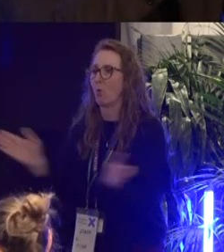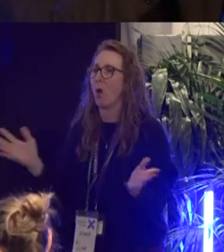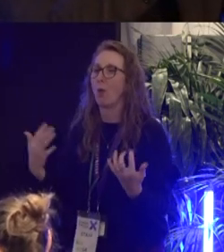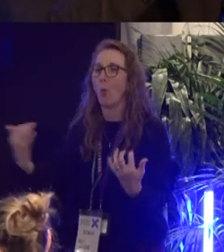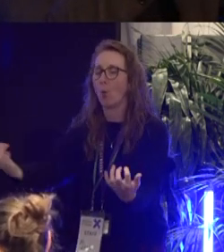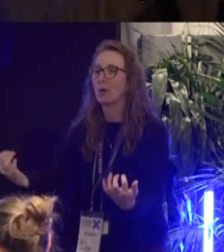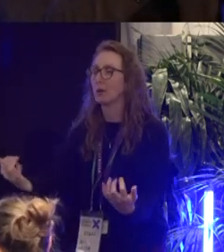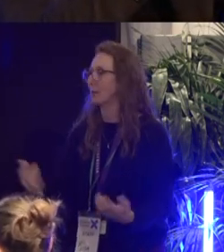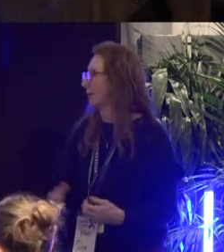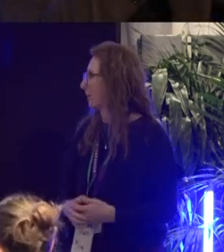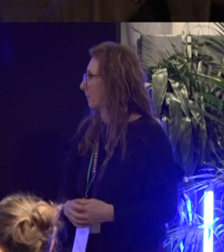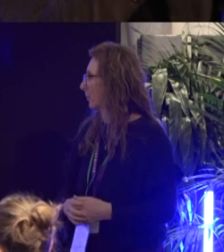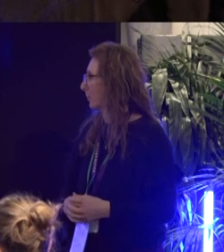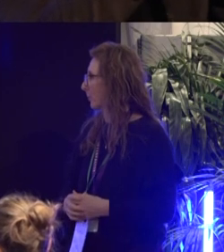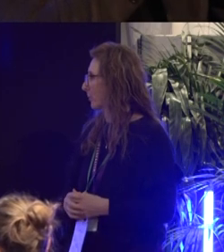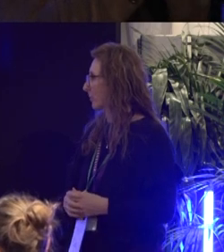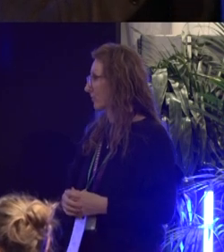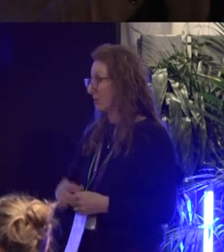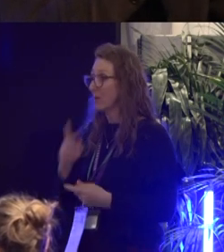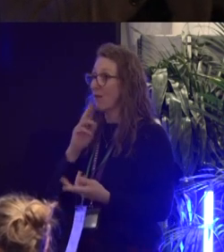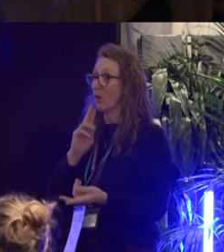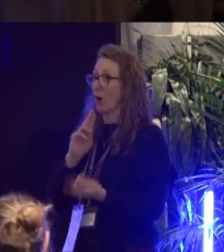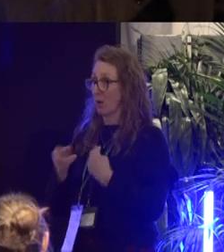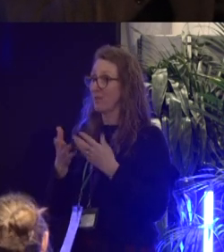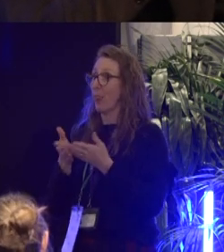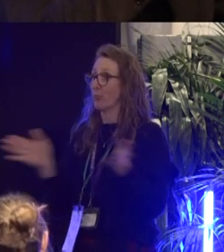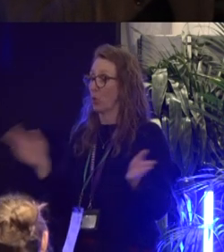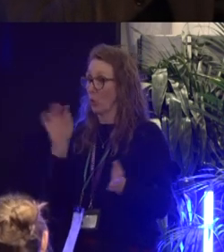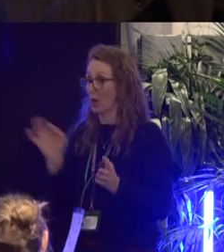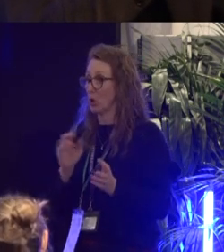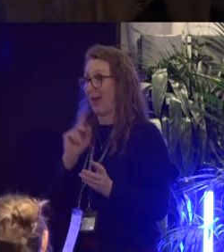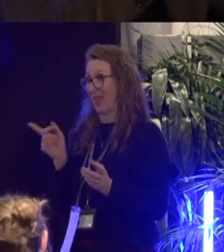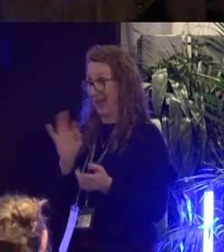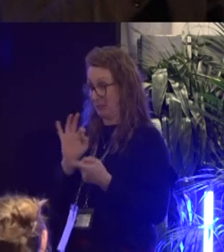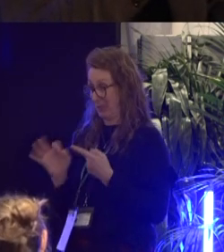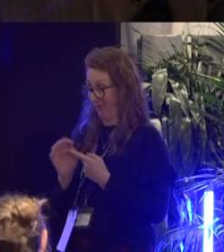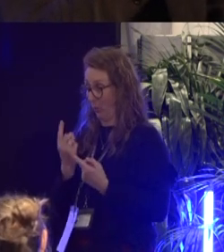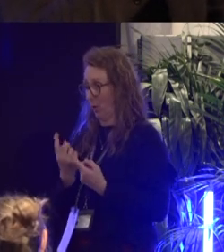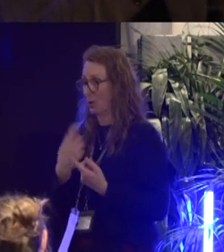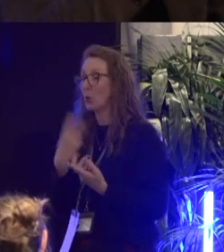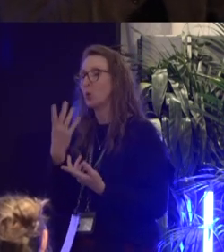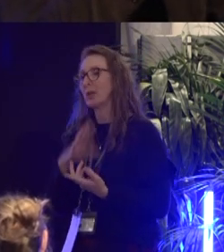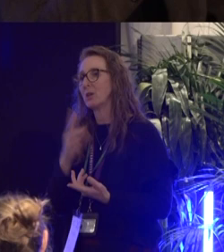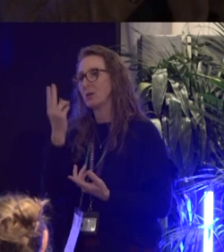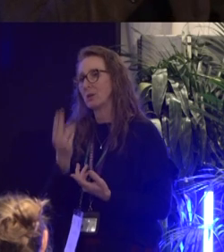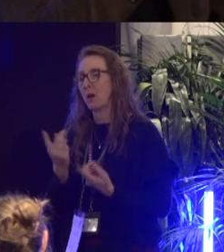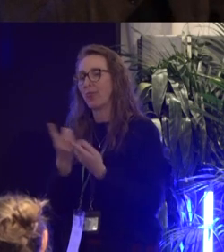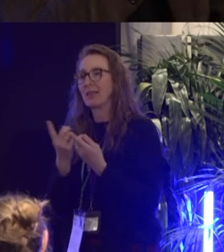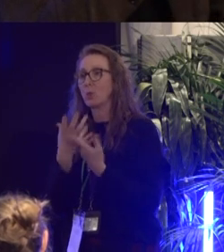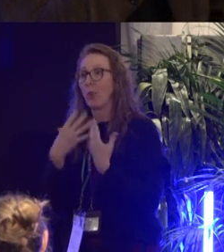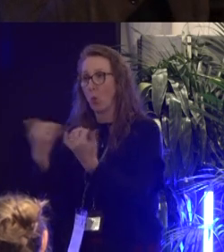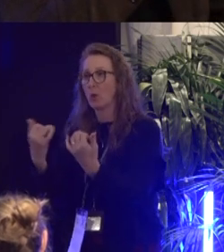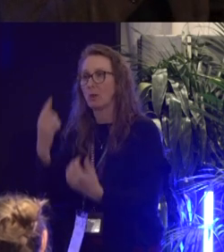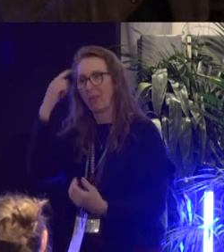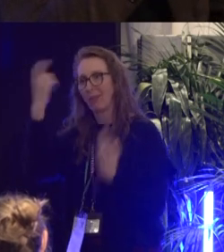possible? I've got an answer for that, and I've got an answer to the broader question as well. Nice. You need to design things with the audience in mind. Mm-hmm. And when